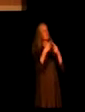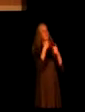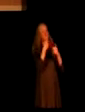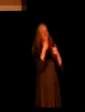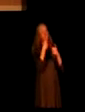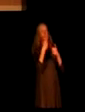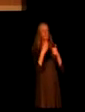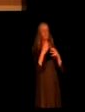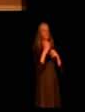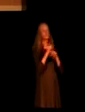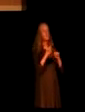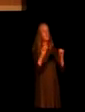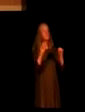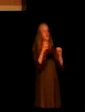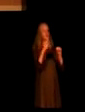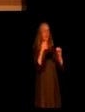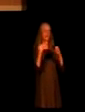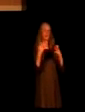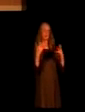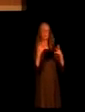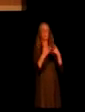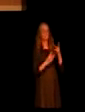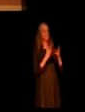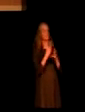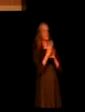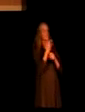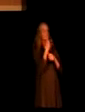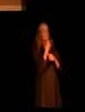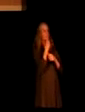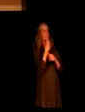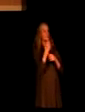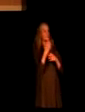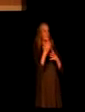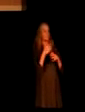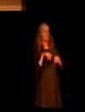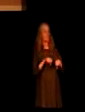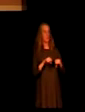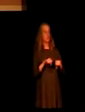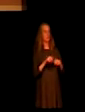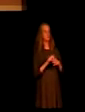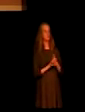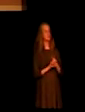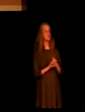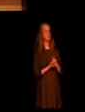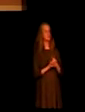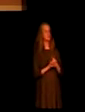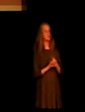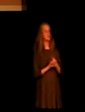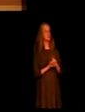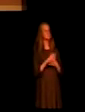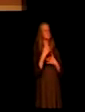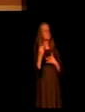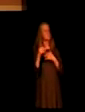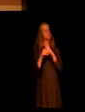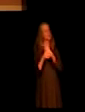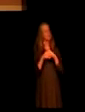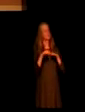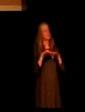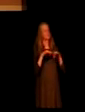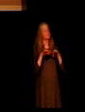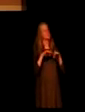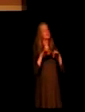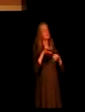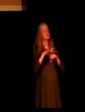security and ultimately global food producing capacity. And it really defines the terrestrial